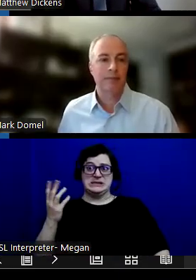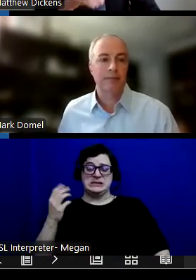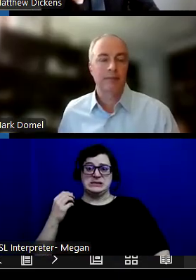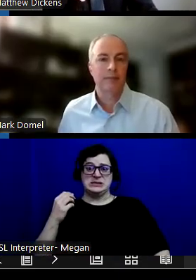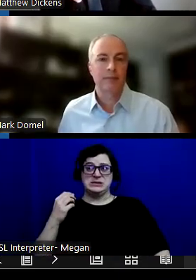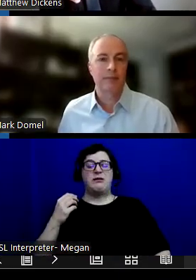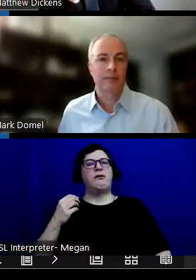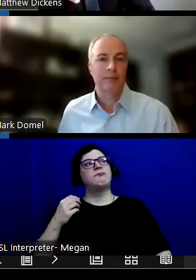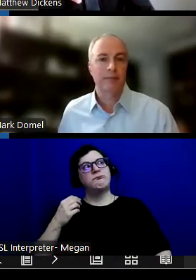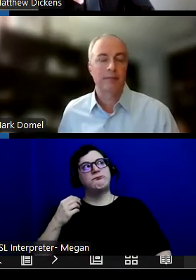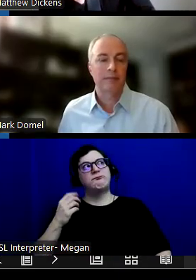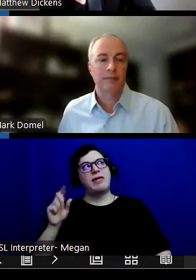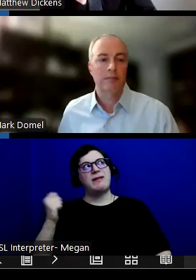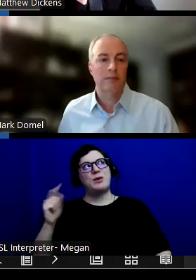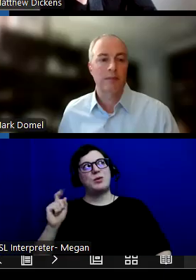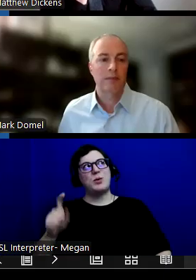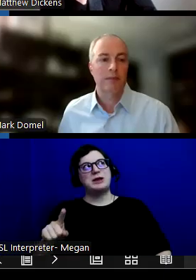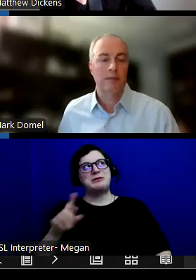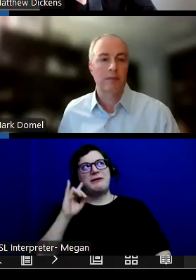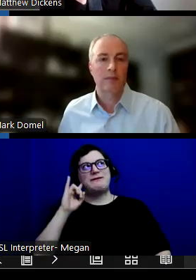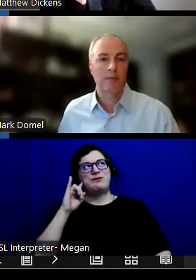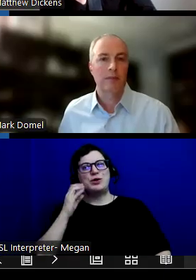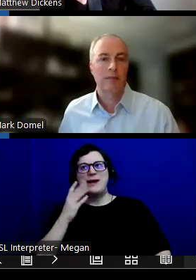That's another question I have never gotten.